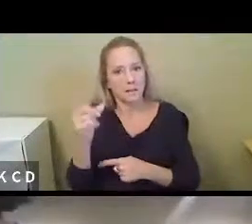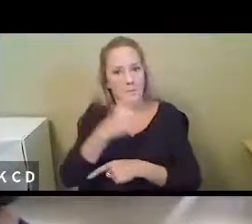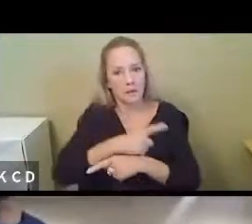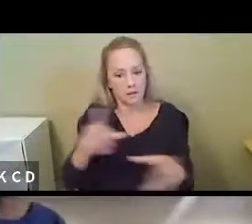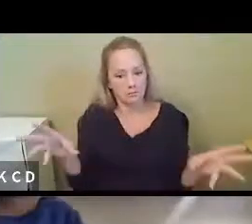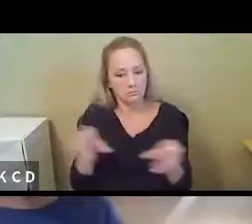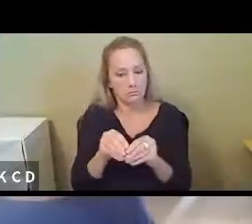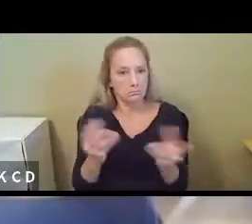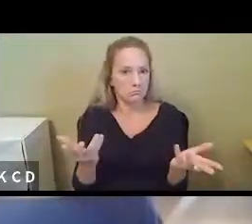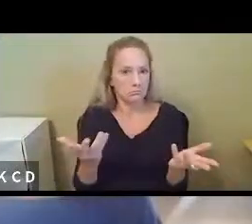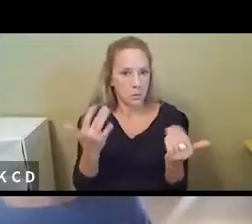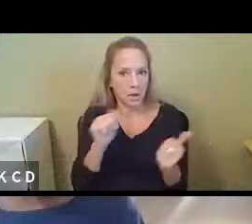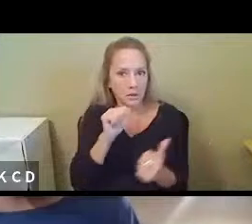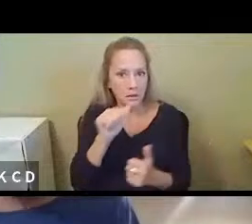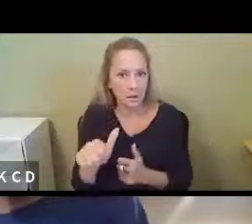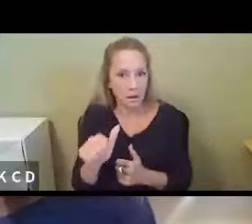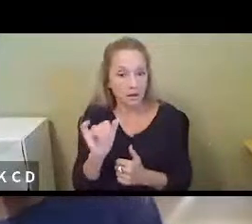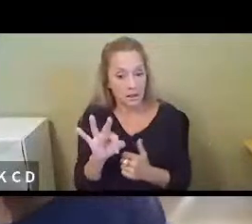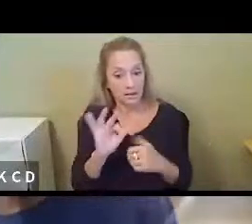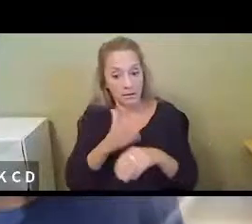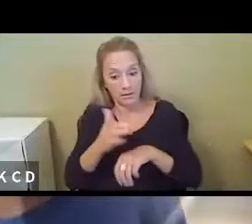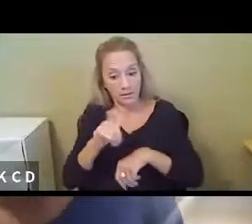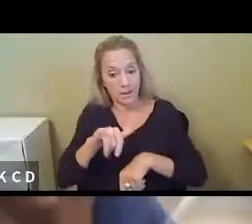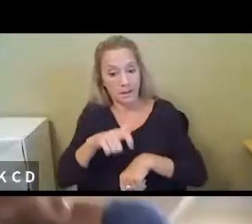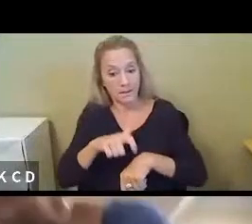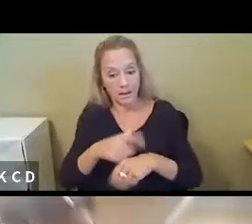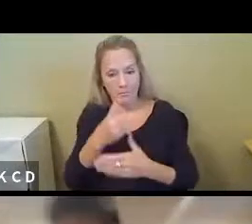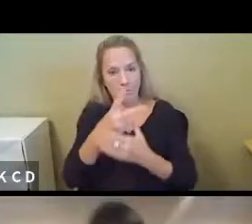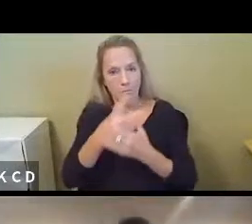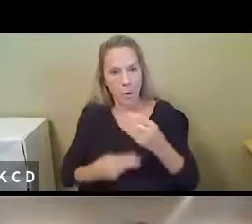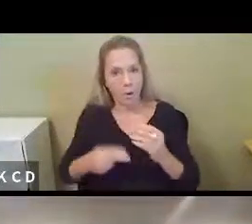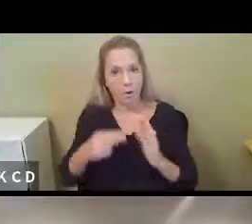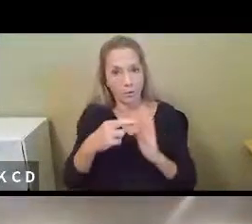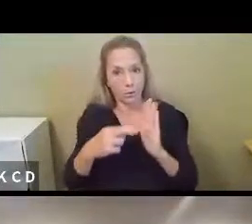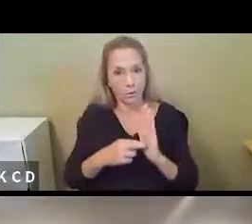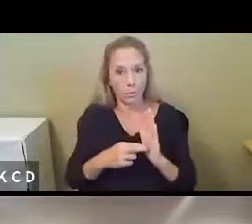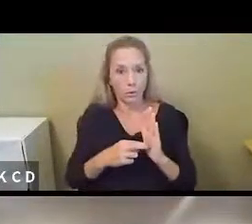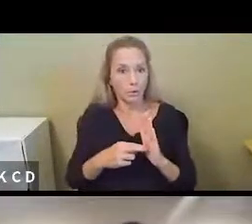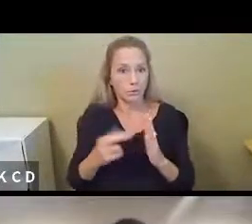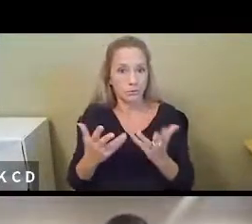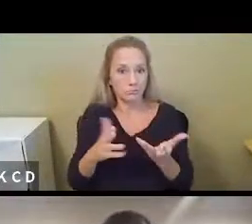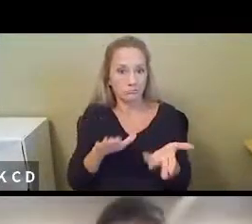And then if we are good, let both of these expire at that point.